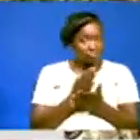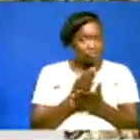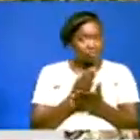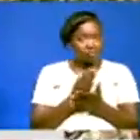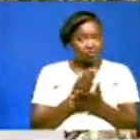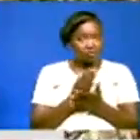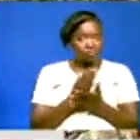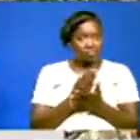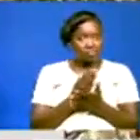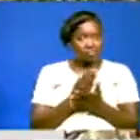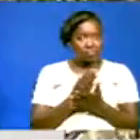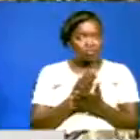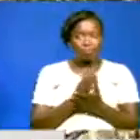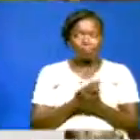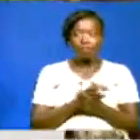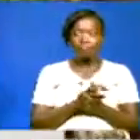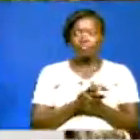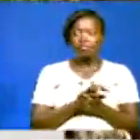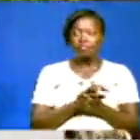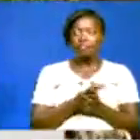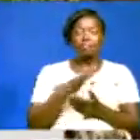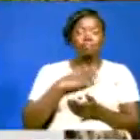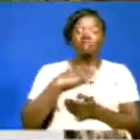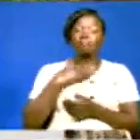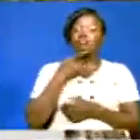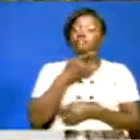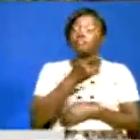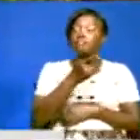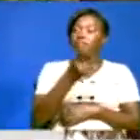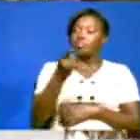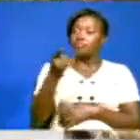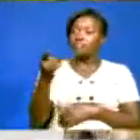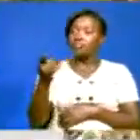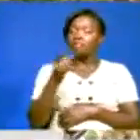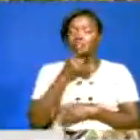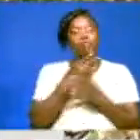Sivyo. Kwa mimi nataka kuambia nyinyi